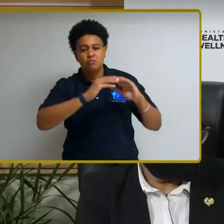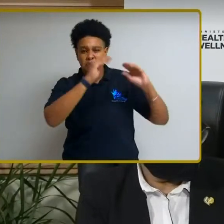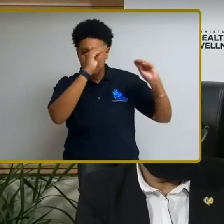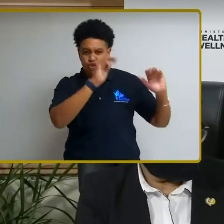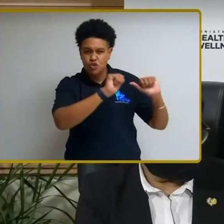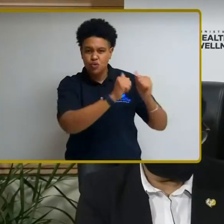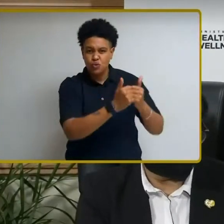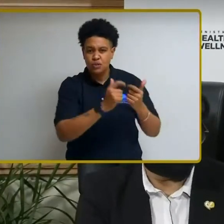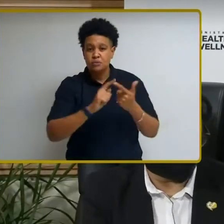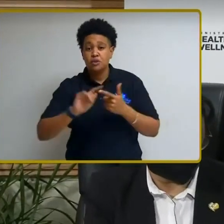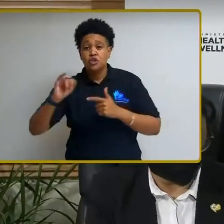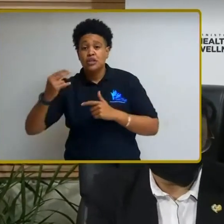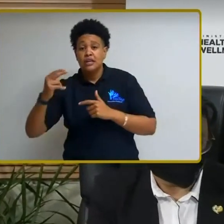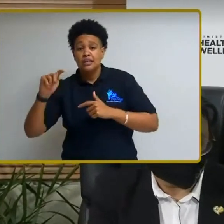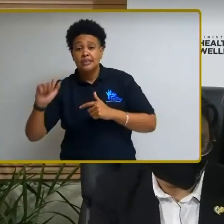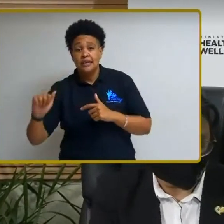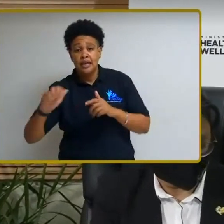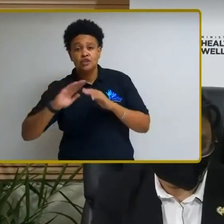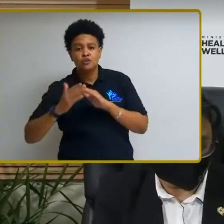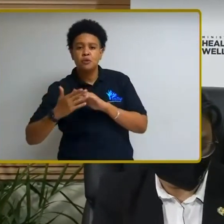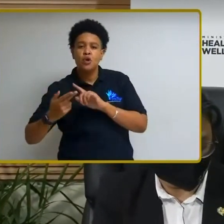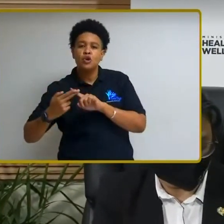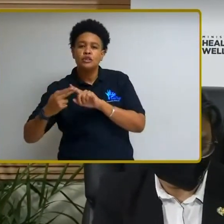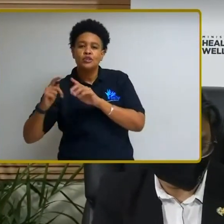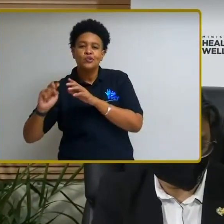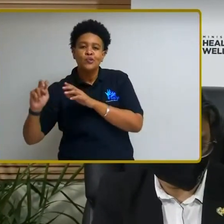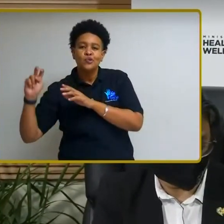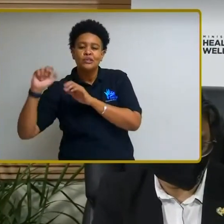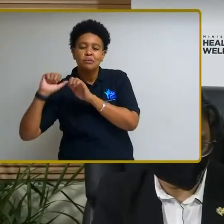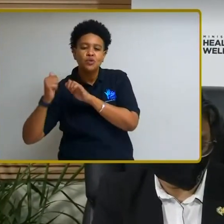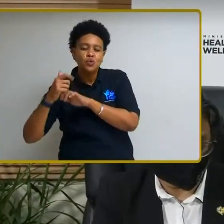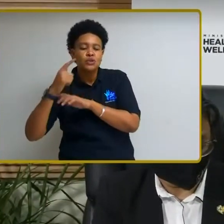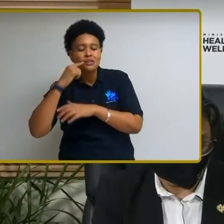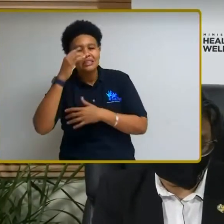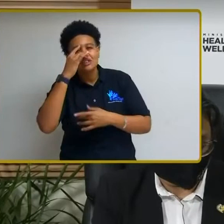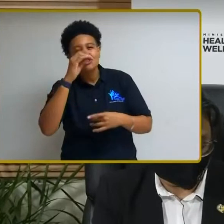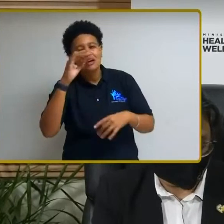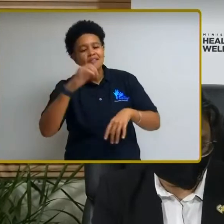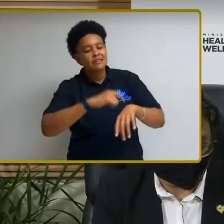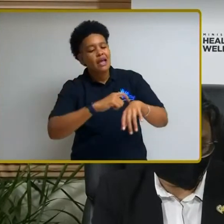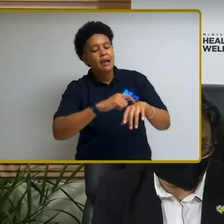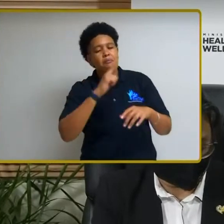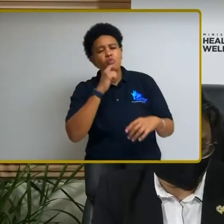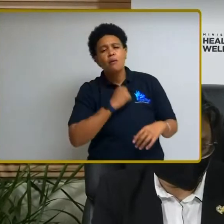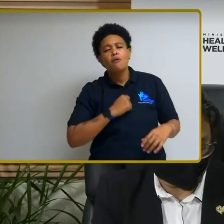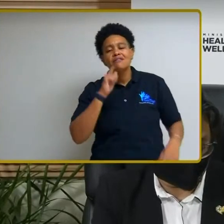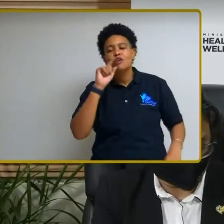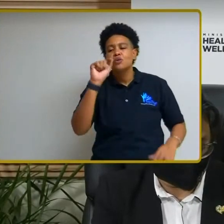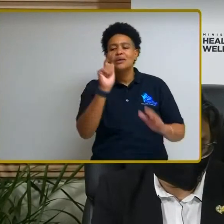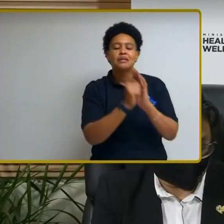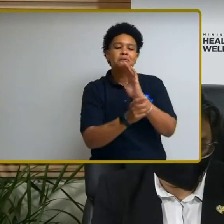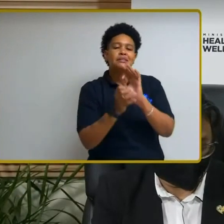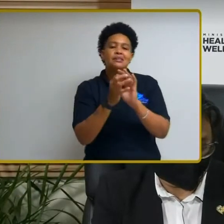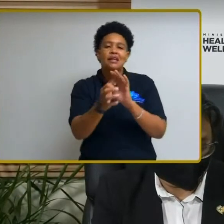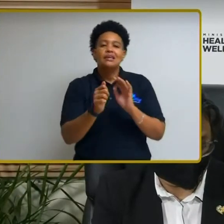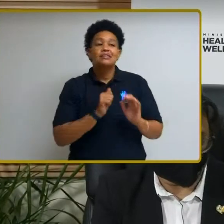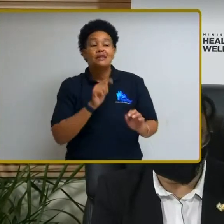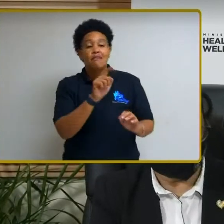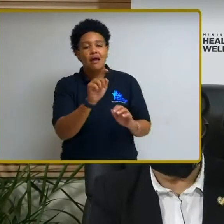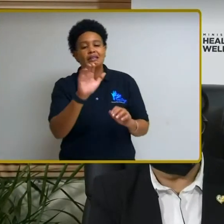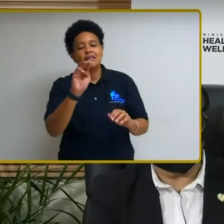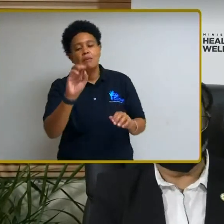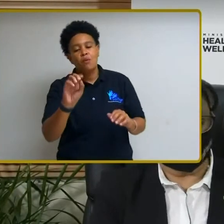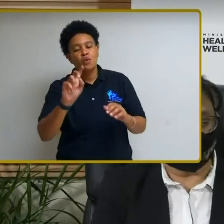with momentarily. In the interest of time, and we apologize for the 20 minutes delay, I'm going to ask our Chief